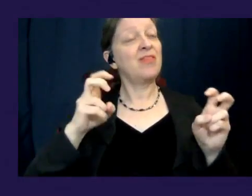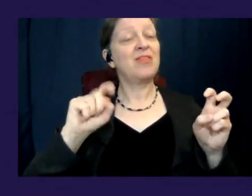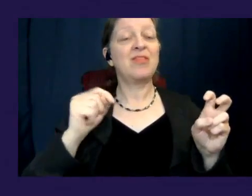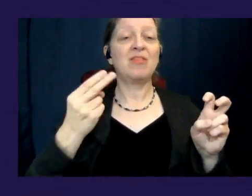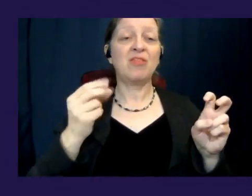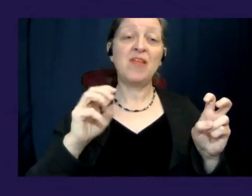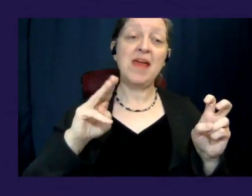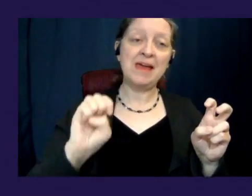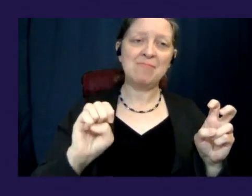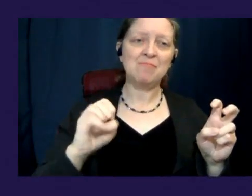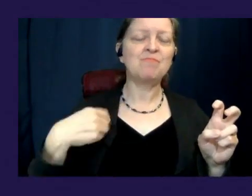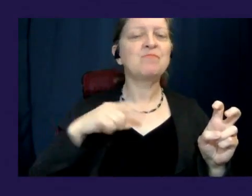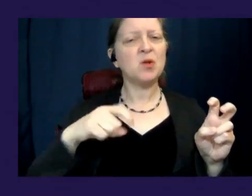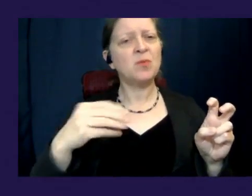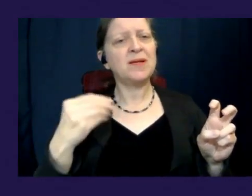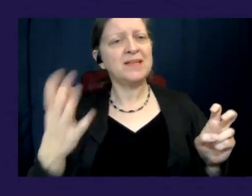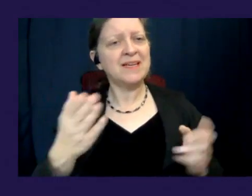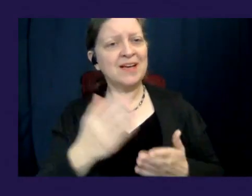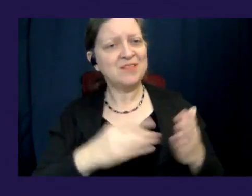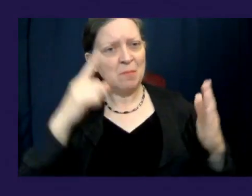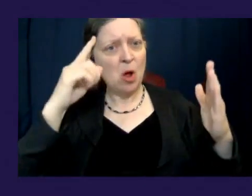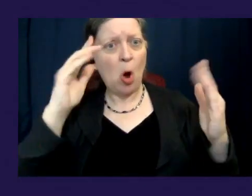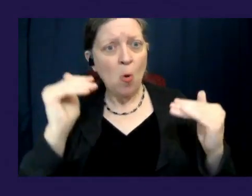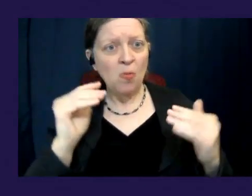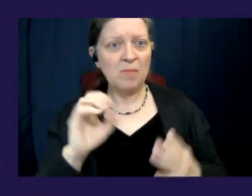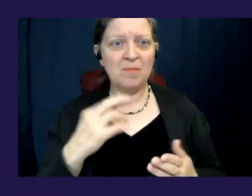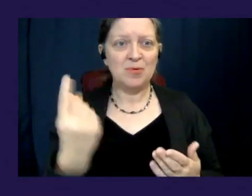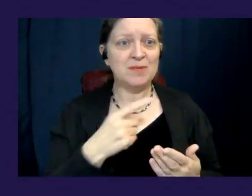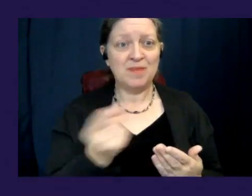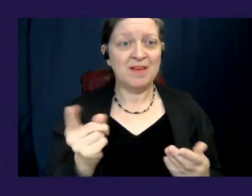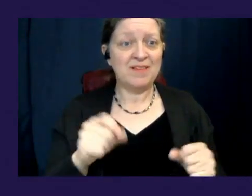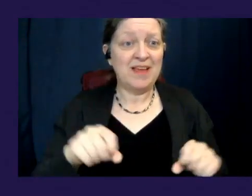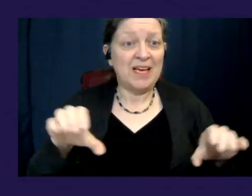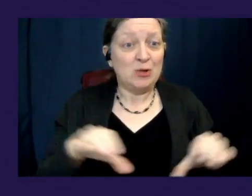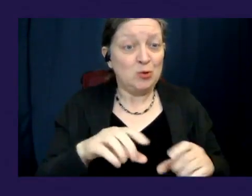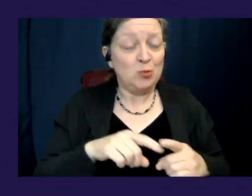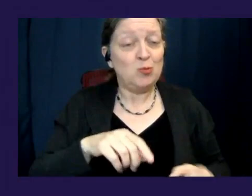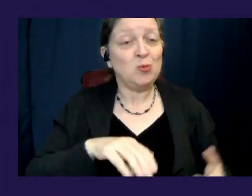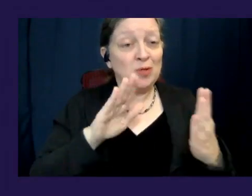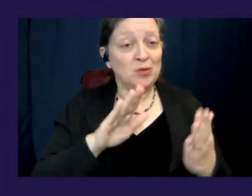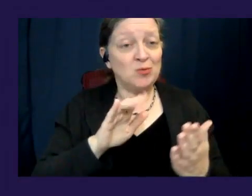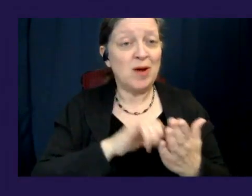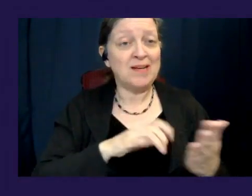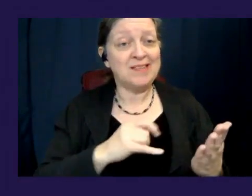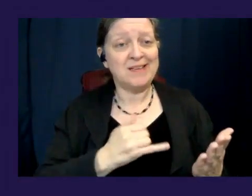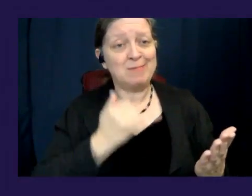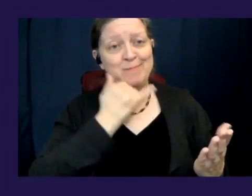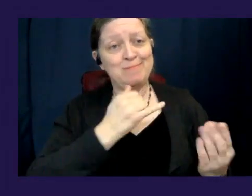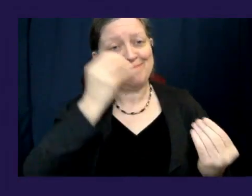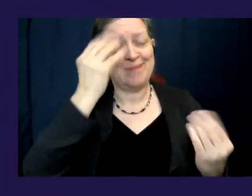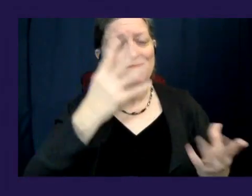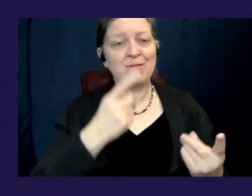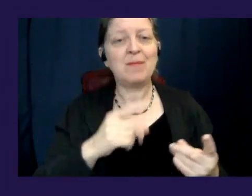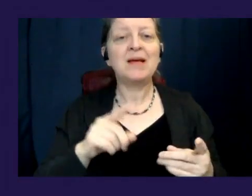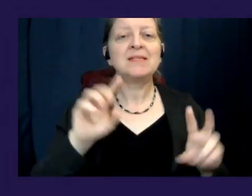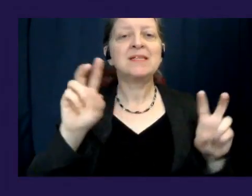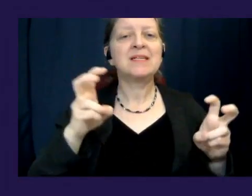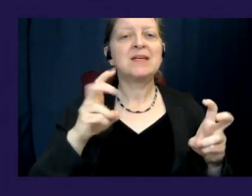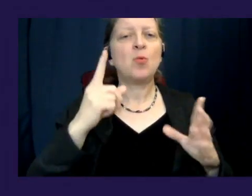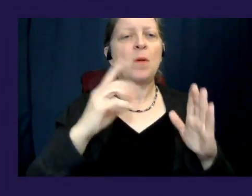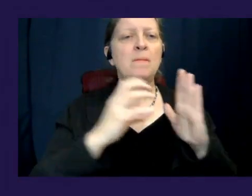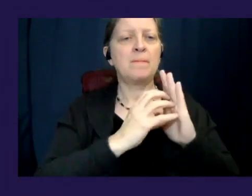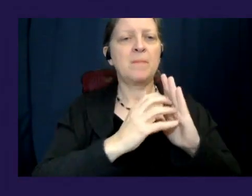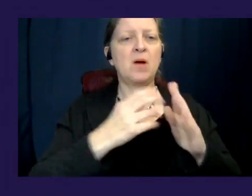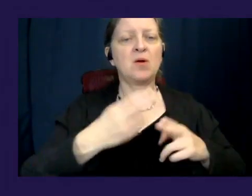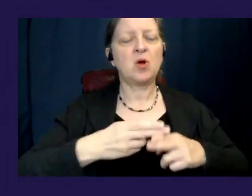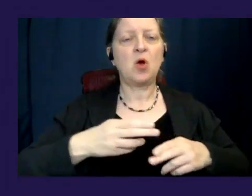provide some hope or something they can do to hopefully address it. And that's our ways to act section.